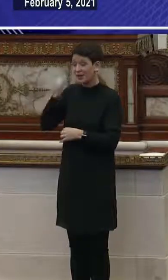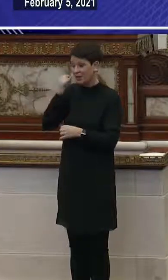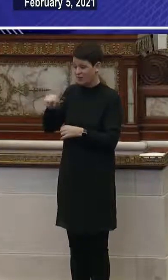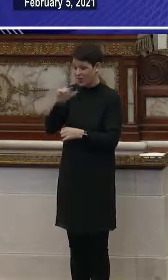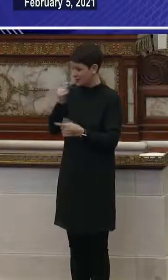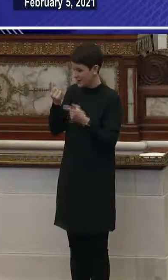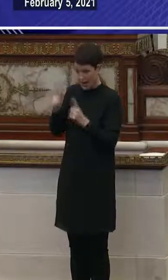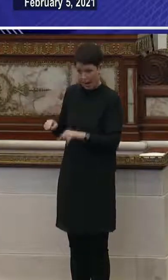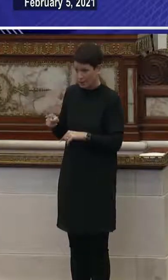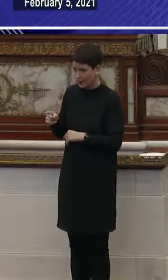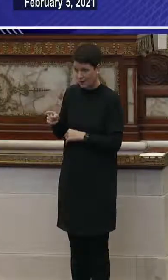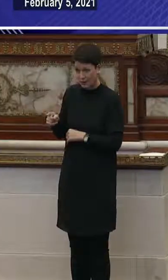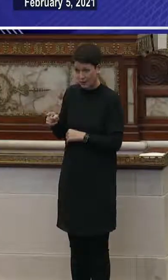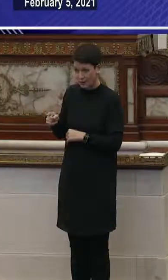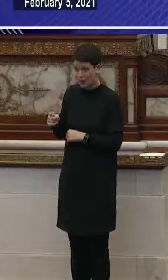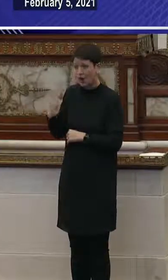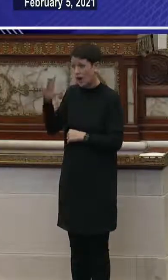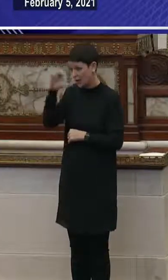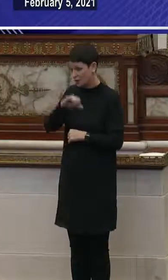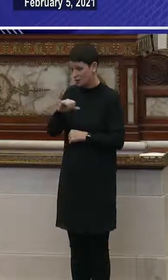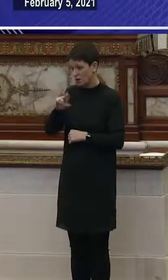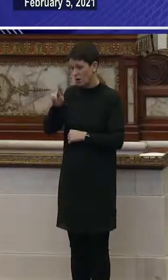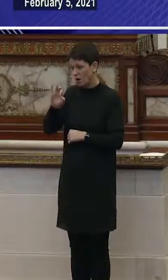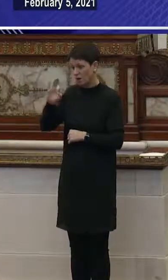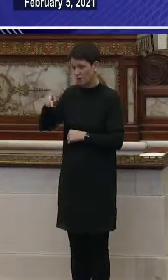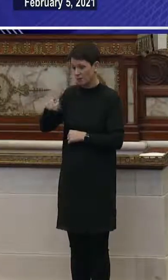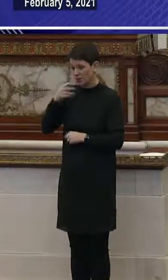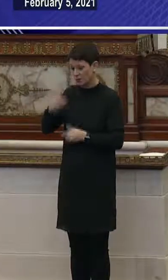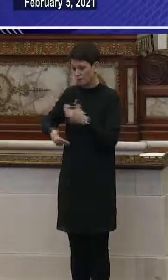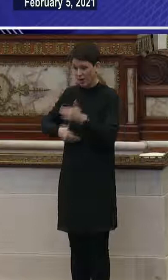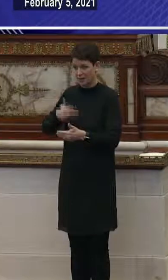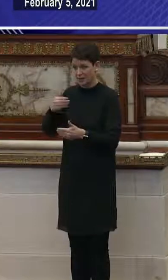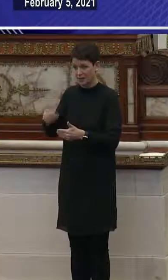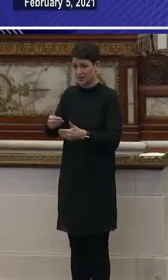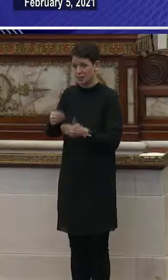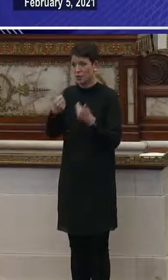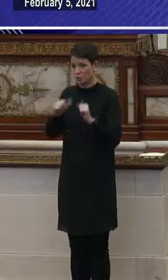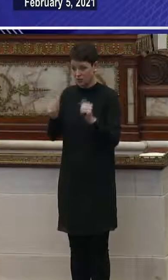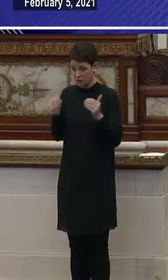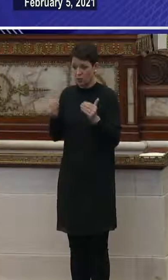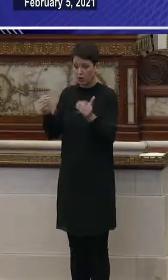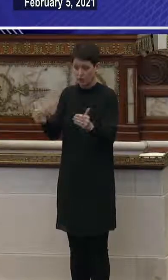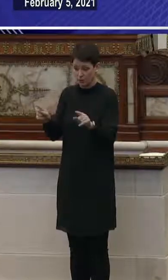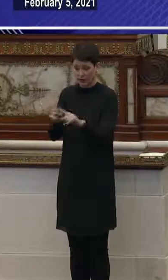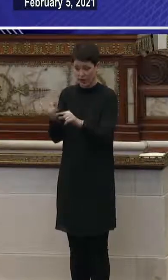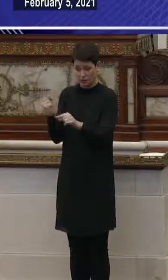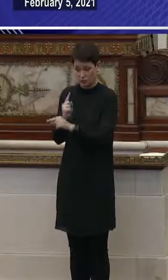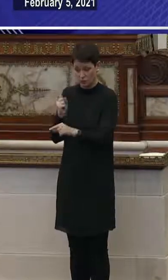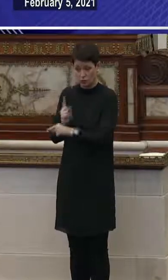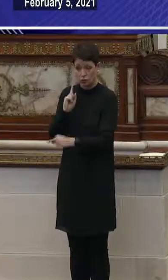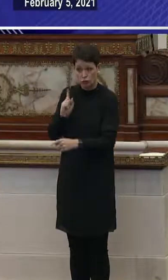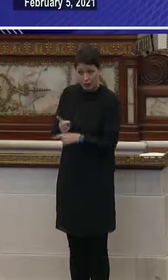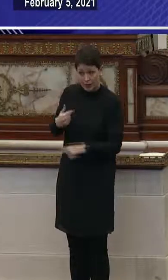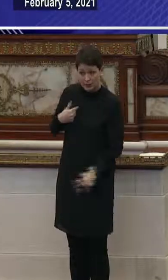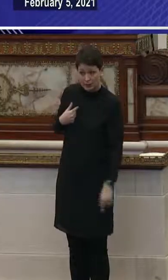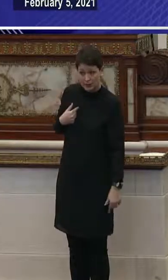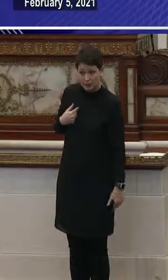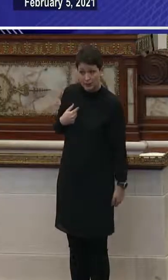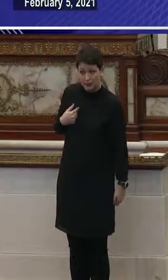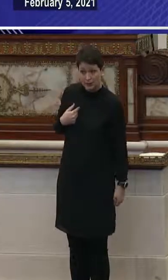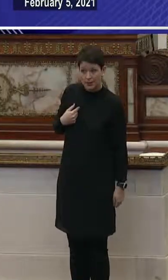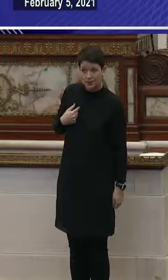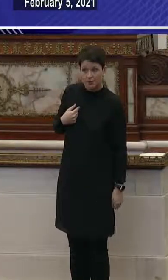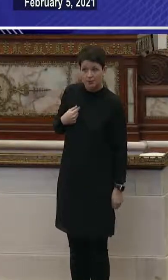happen, I assume that the RFP process would have still gone forward as usual. Is that correct? Well, let